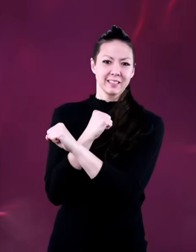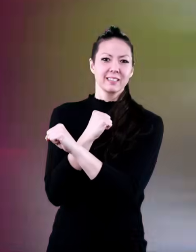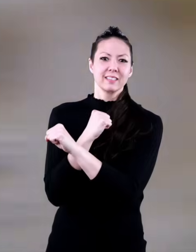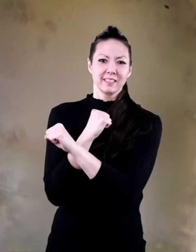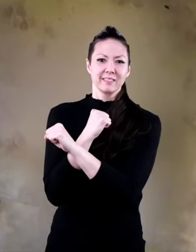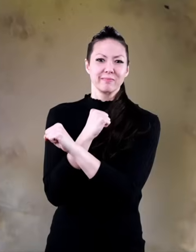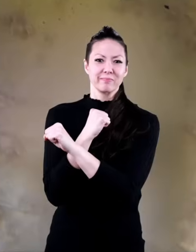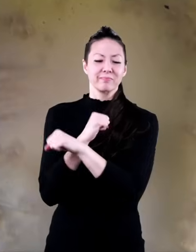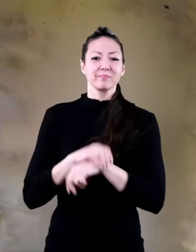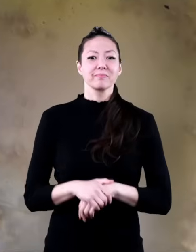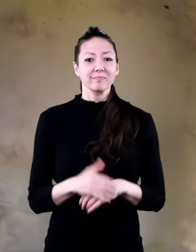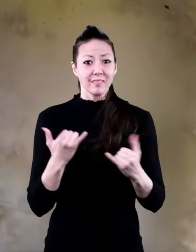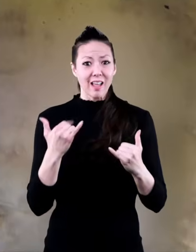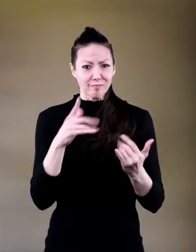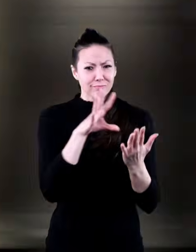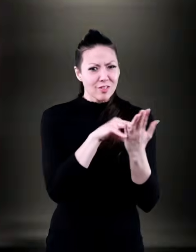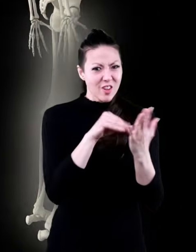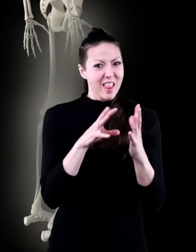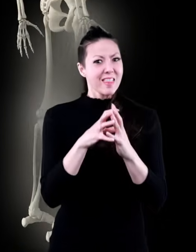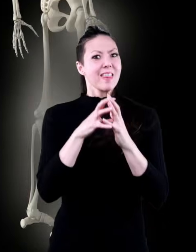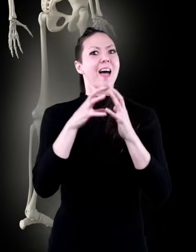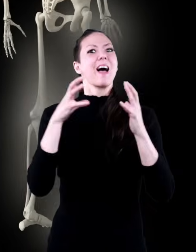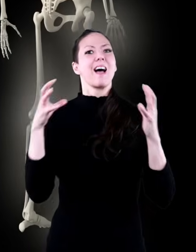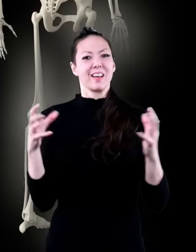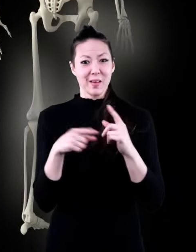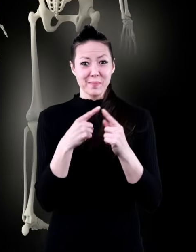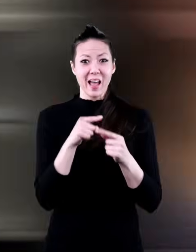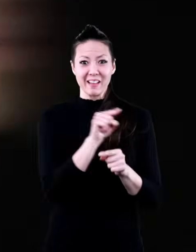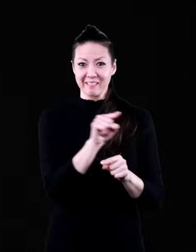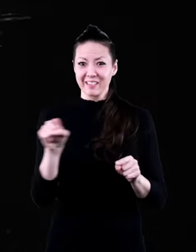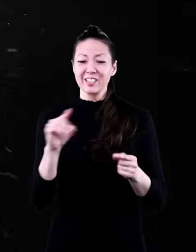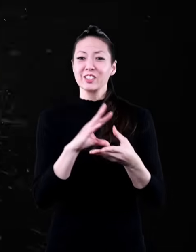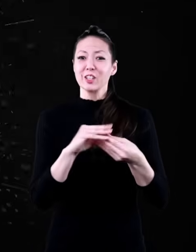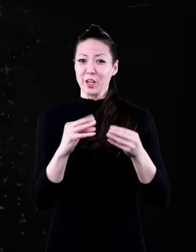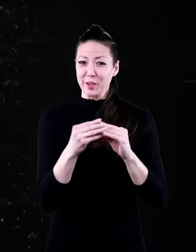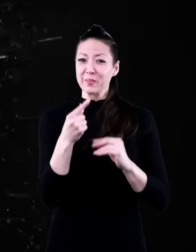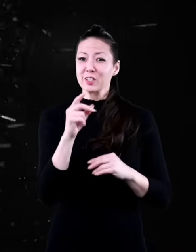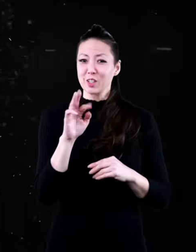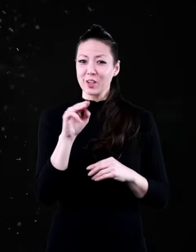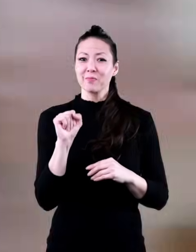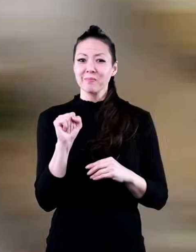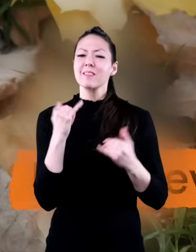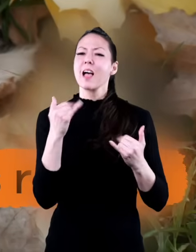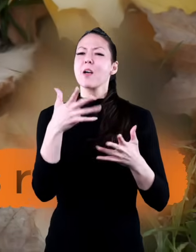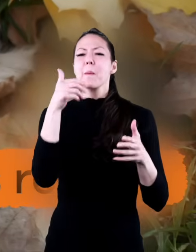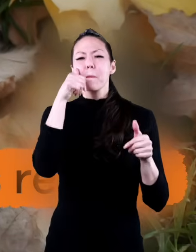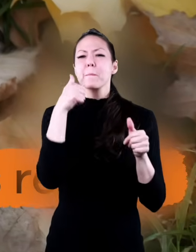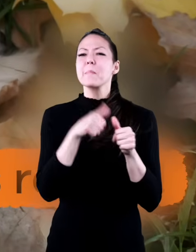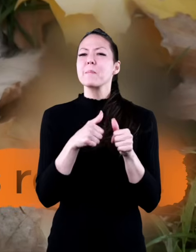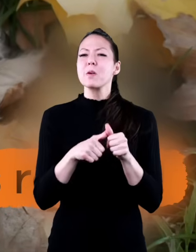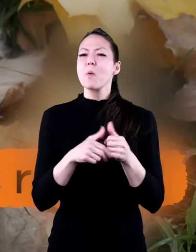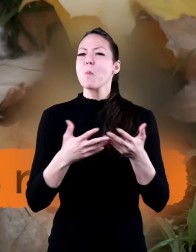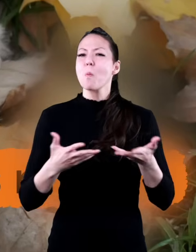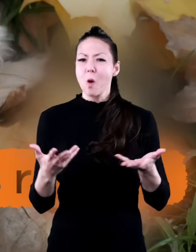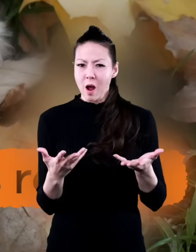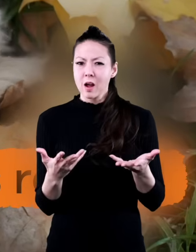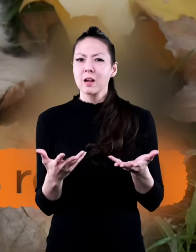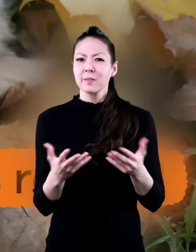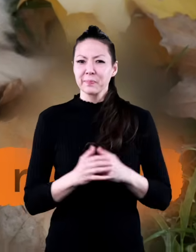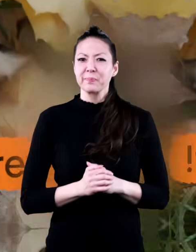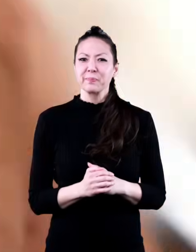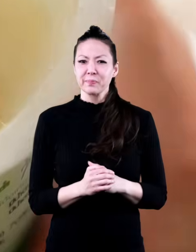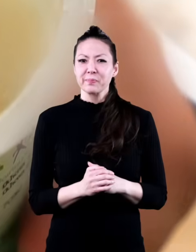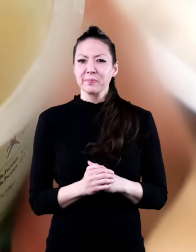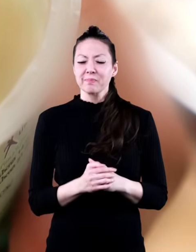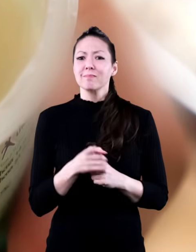okay we have learned lots about germs and now it is time to see what you remember